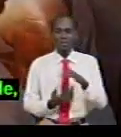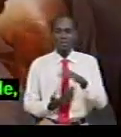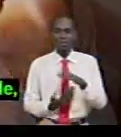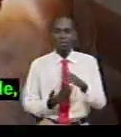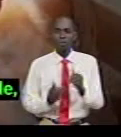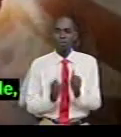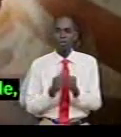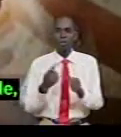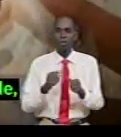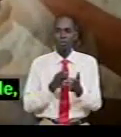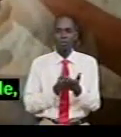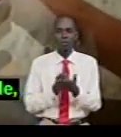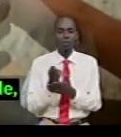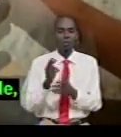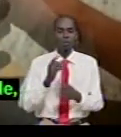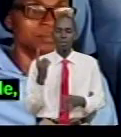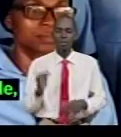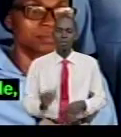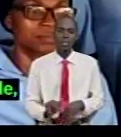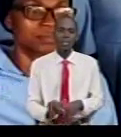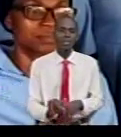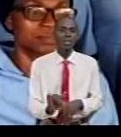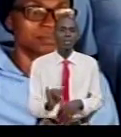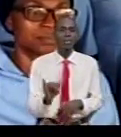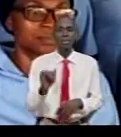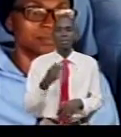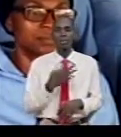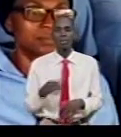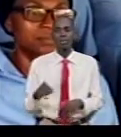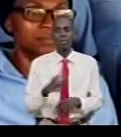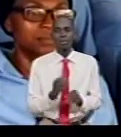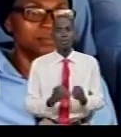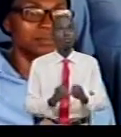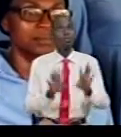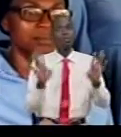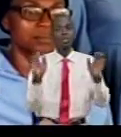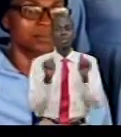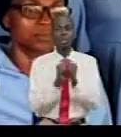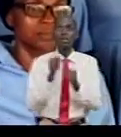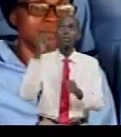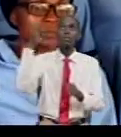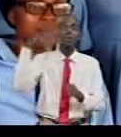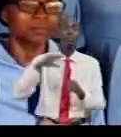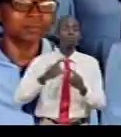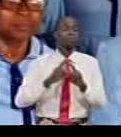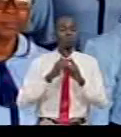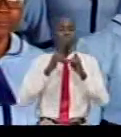steadies when with the truth eternal and the glow with the light